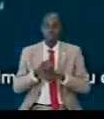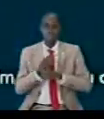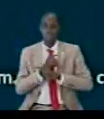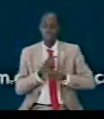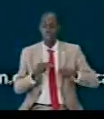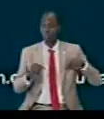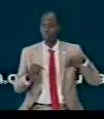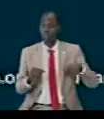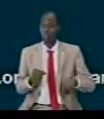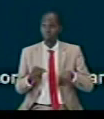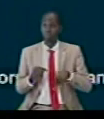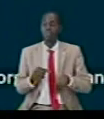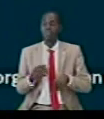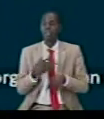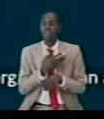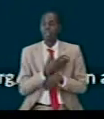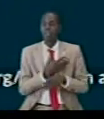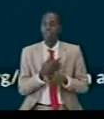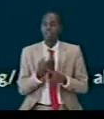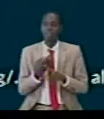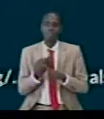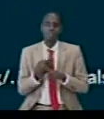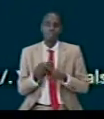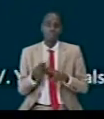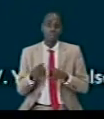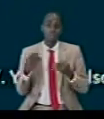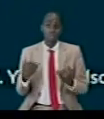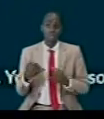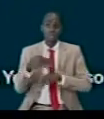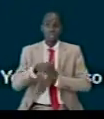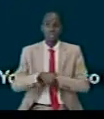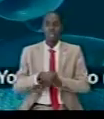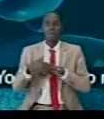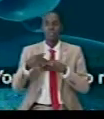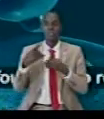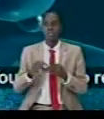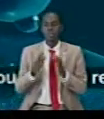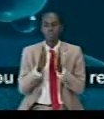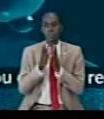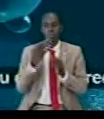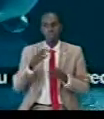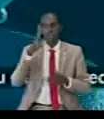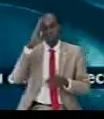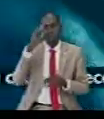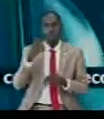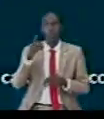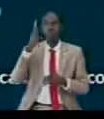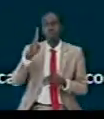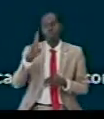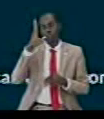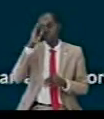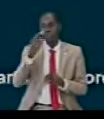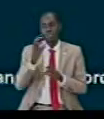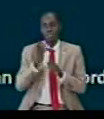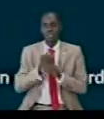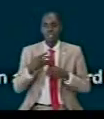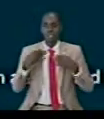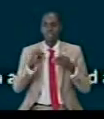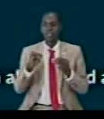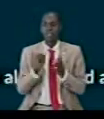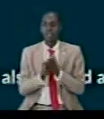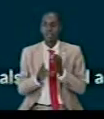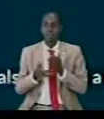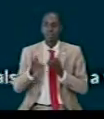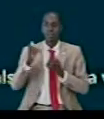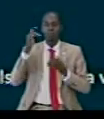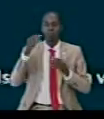has defied medication. But tonight, after the prayer of the man of God, I got my healing. The sharp pain in the left